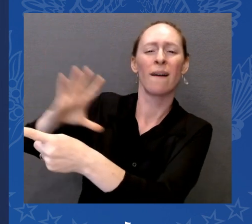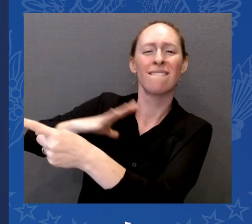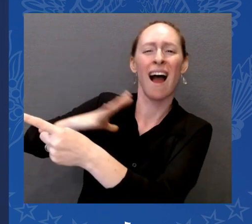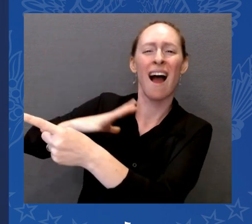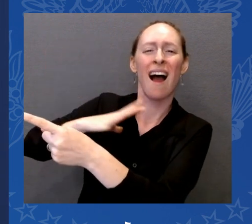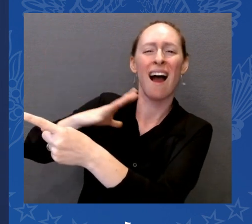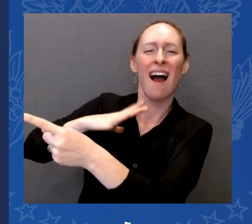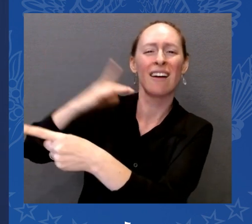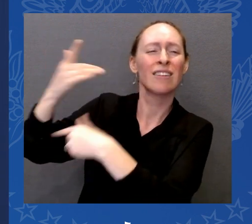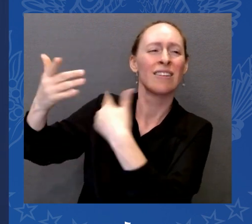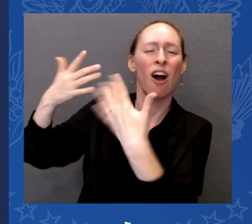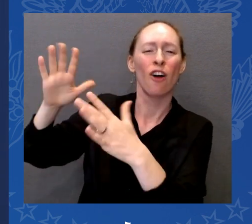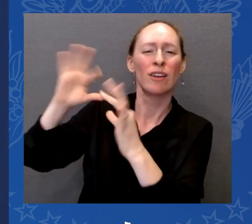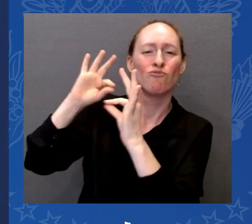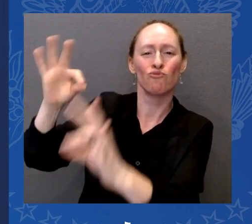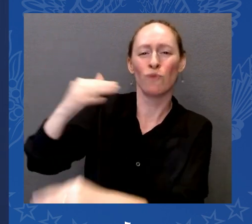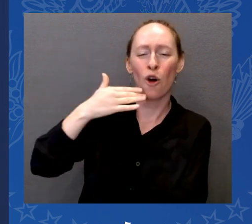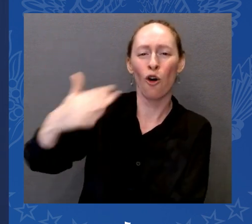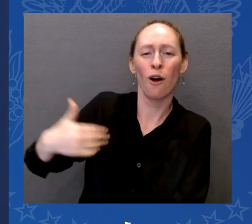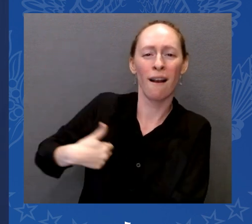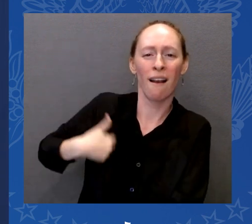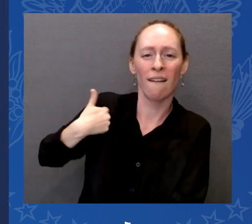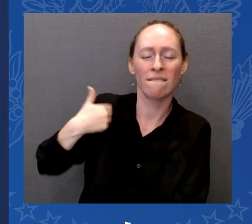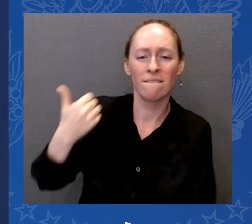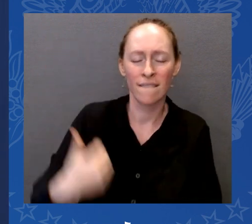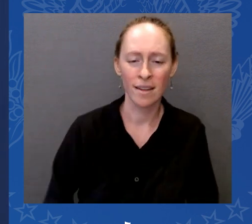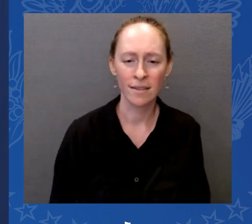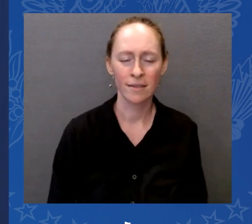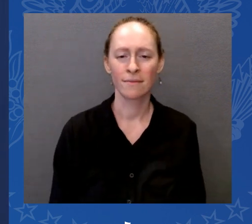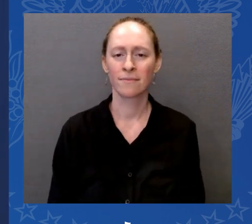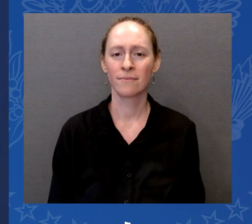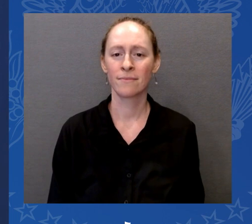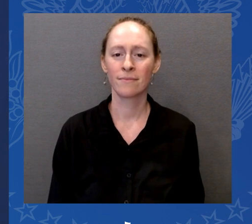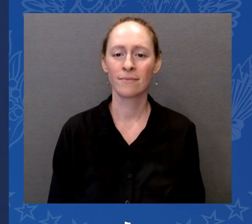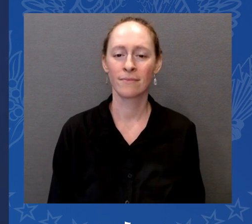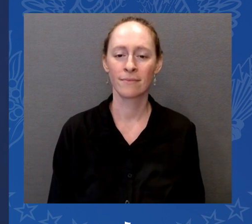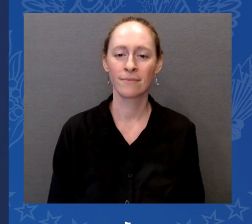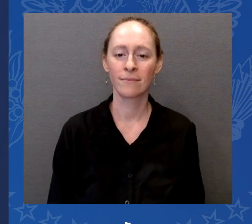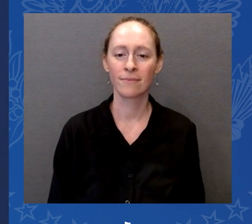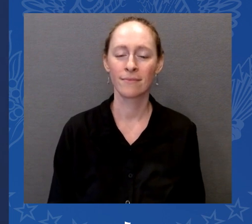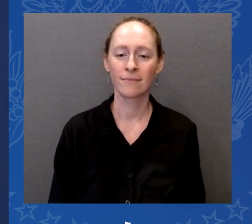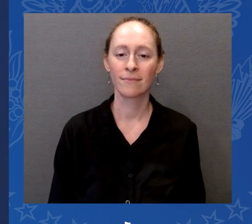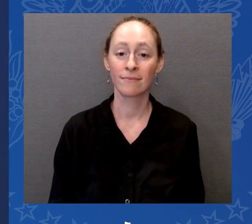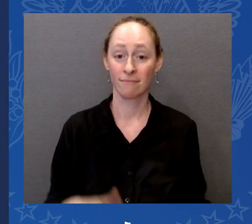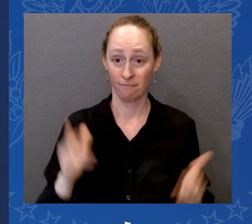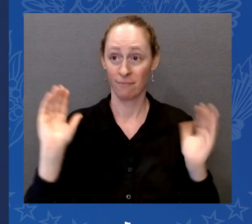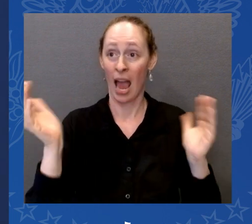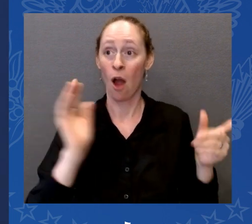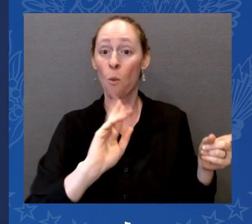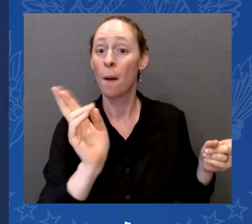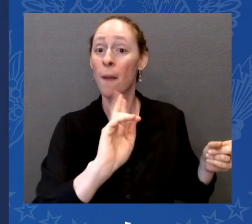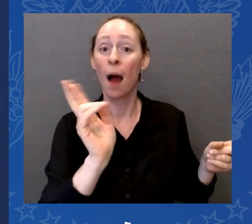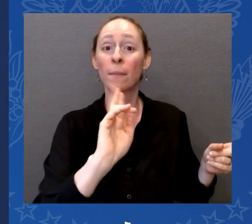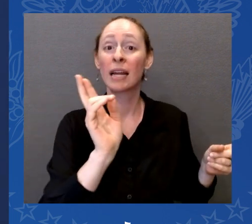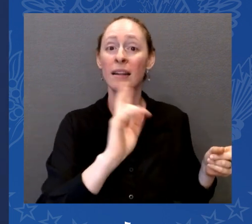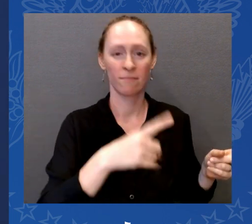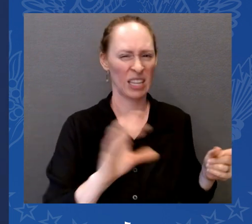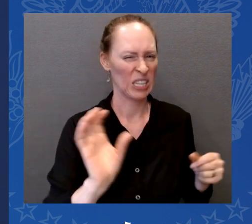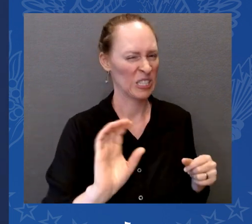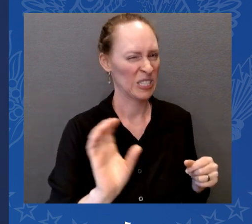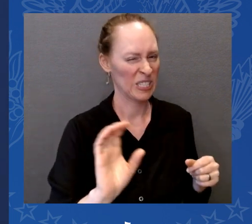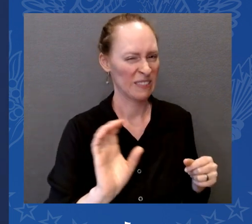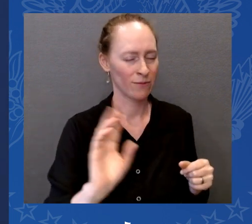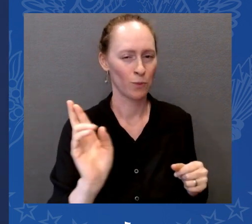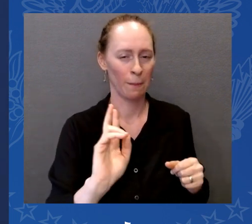what the very conservative Republicans are offering these days. Let's just take a look at the facts. When I took office, the economy was